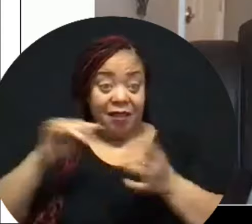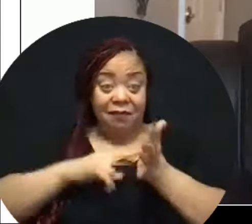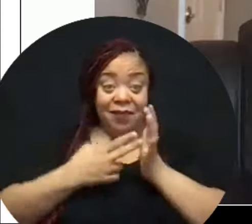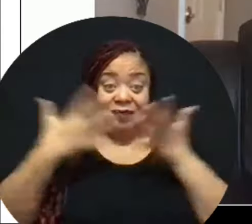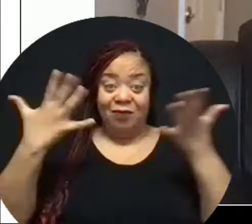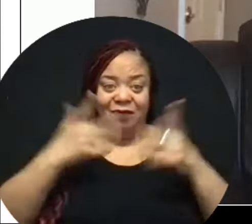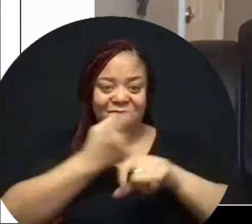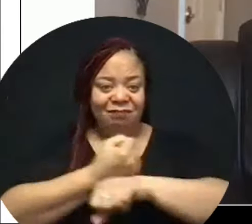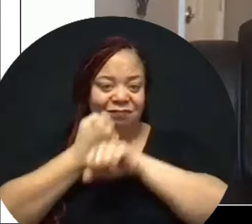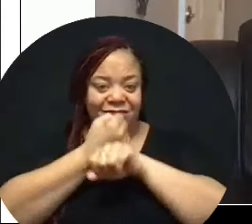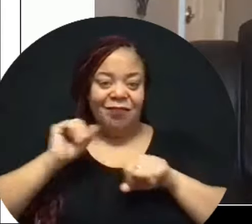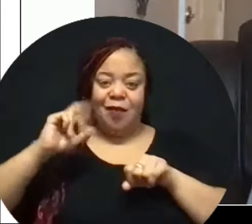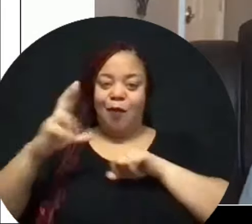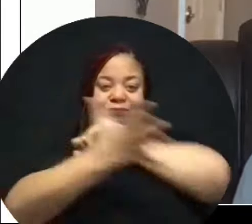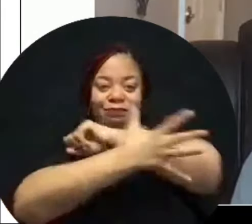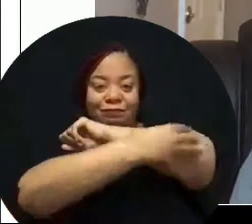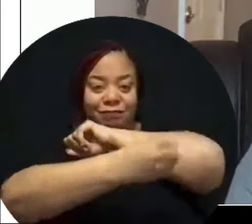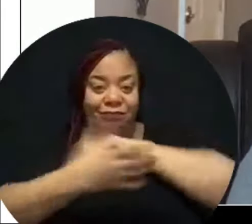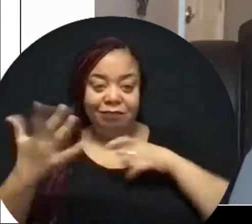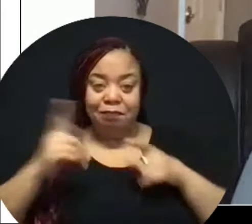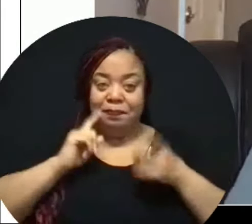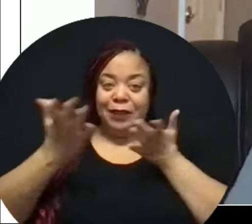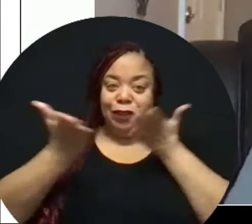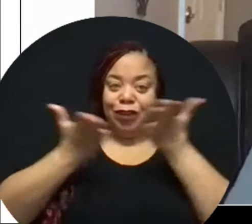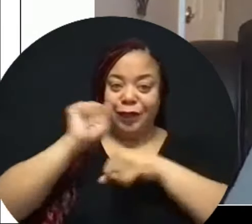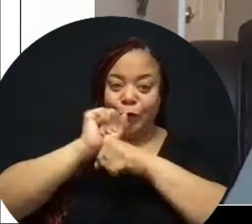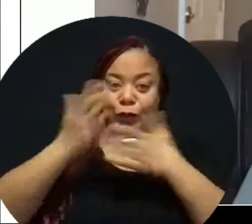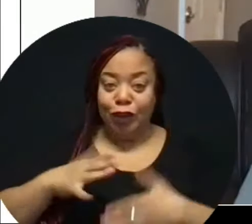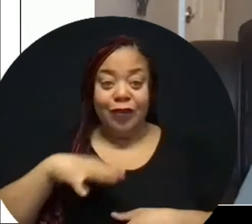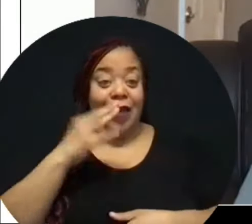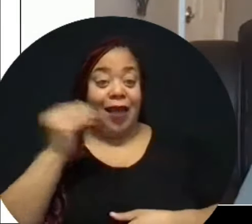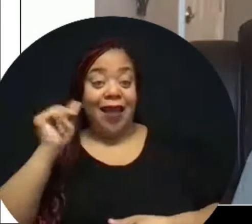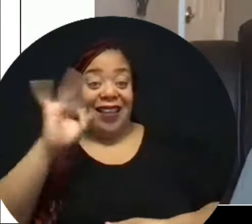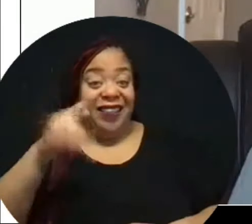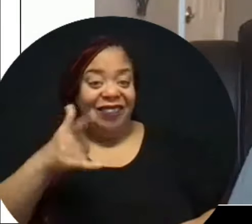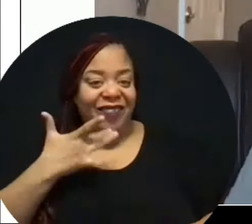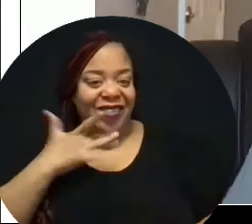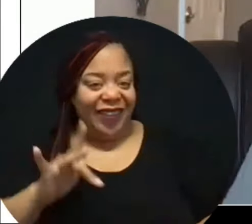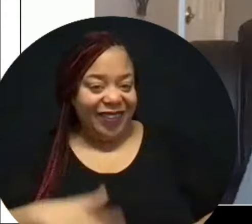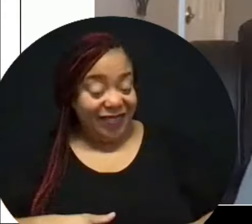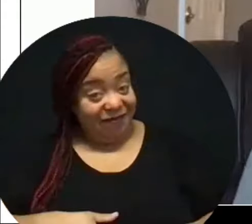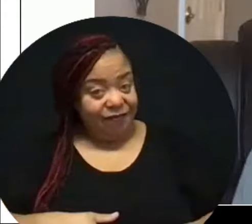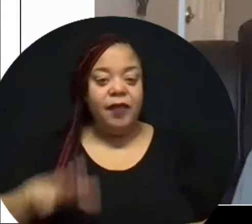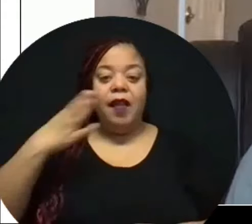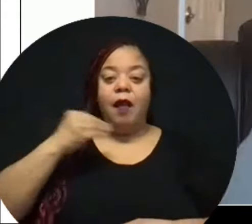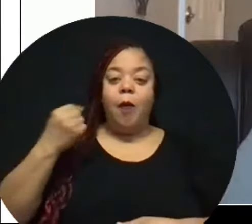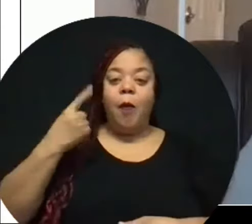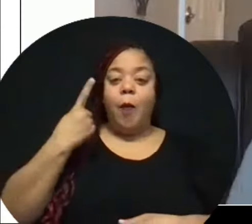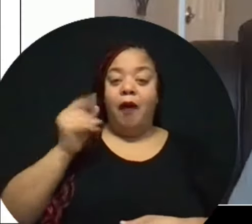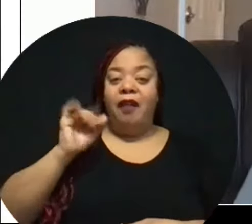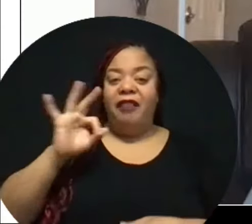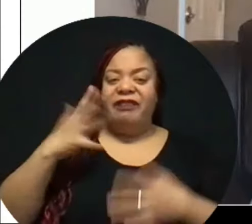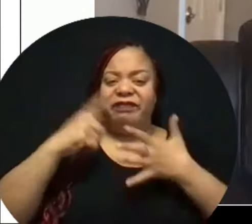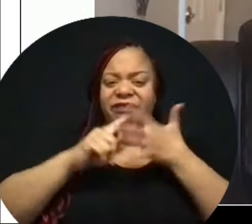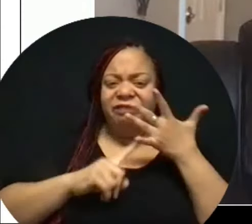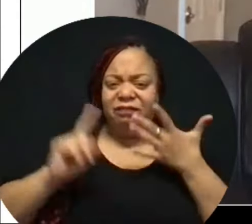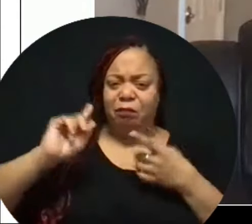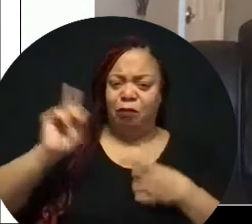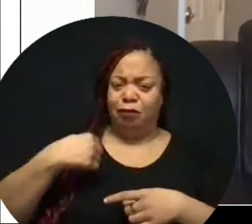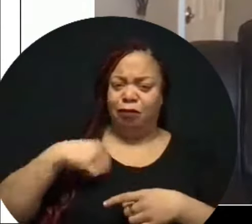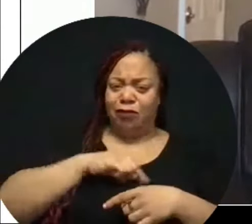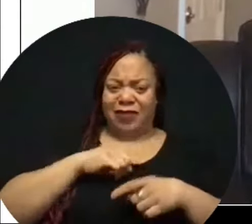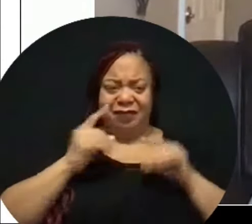like cipher into toxicity to the most. Not that that anybody's immune from it because it affects everybody, but yeah, I guess that's all I'm going to say for